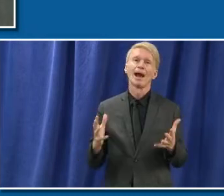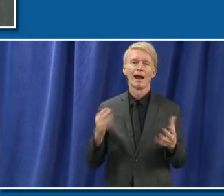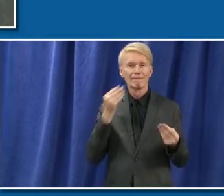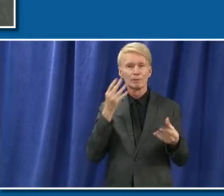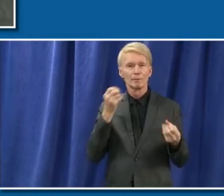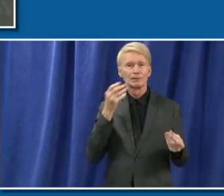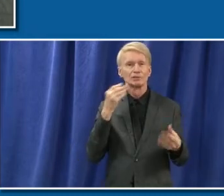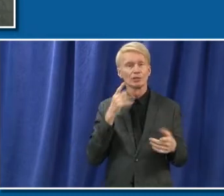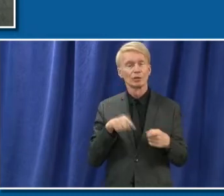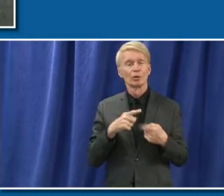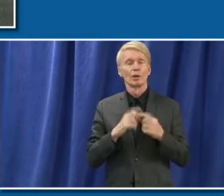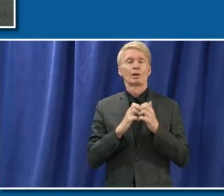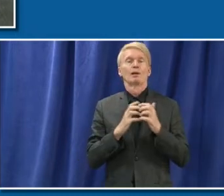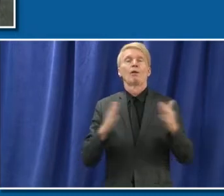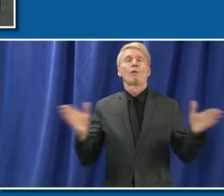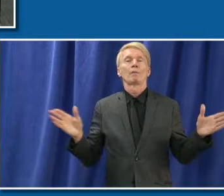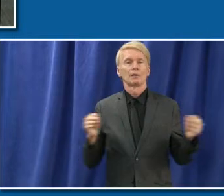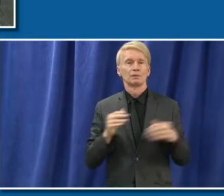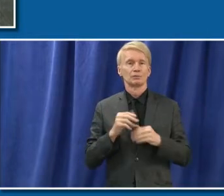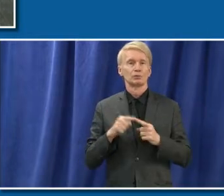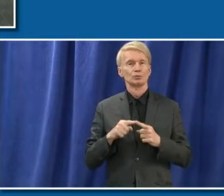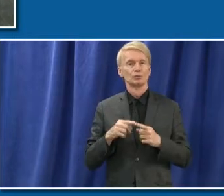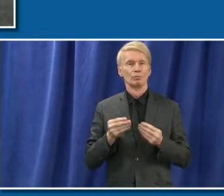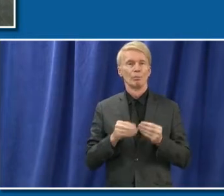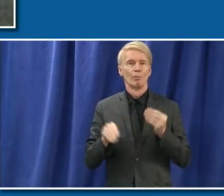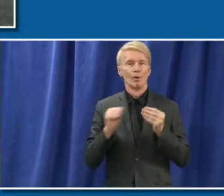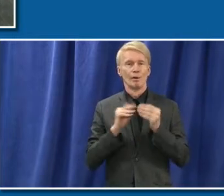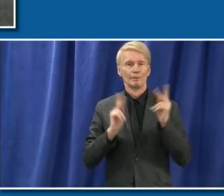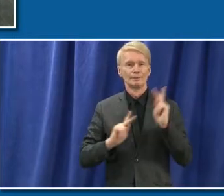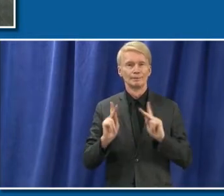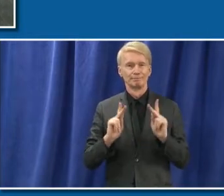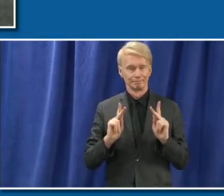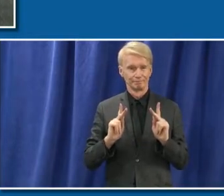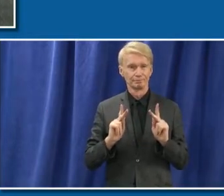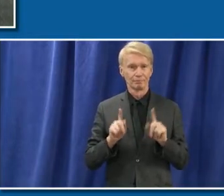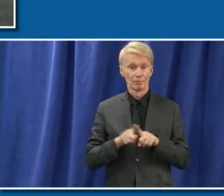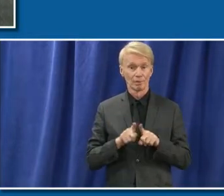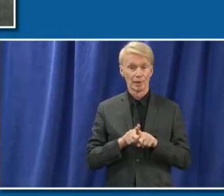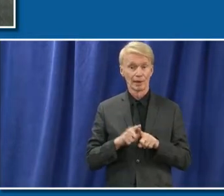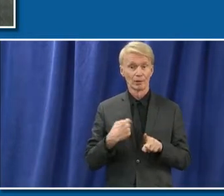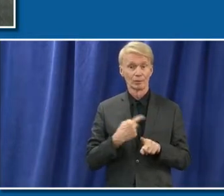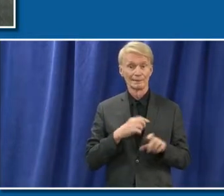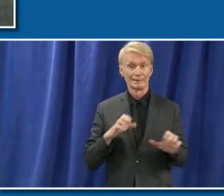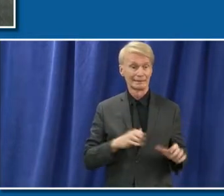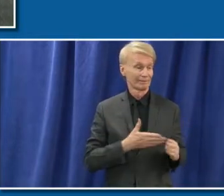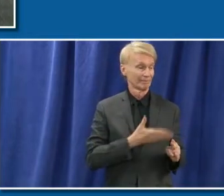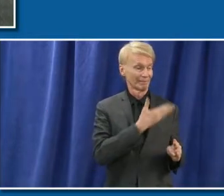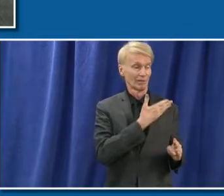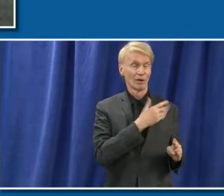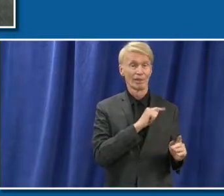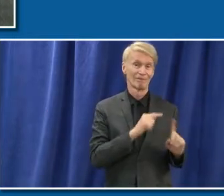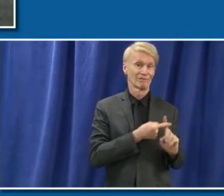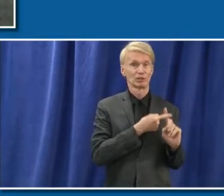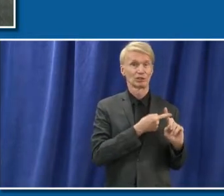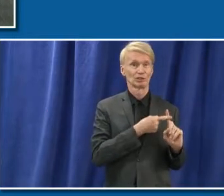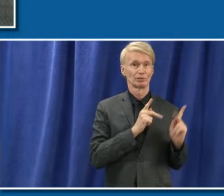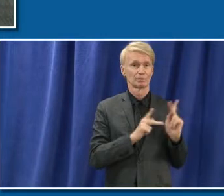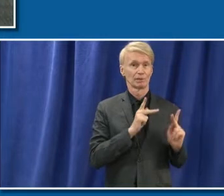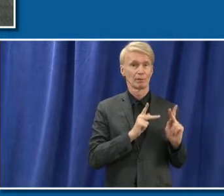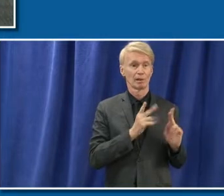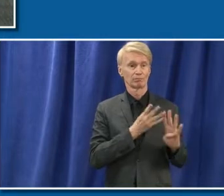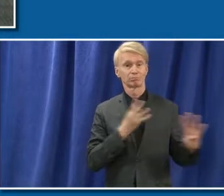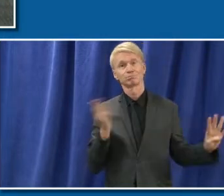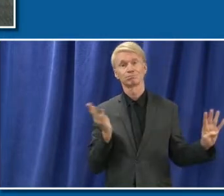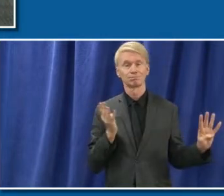as vaccine opens up to others. So in the same way that we did quite a large press event with the first people getting vaccinated